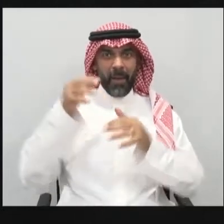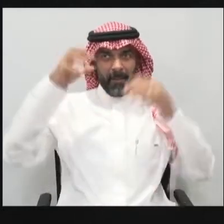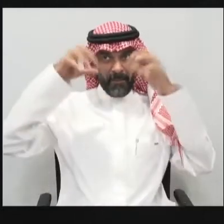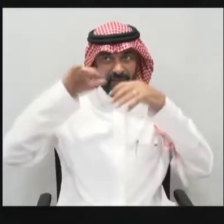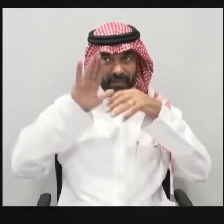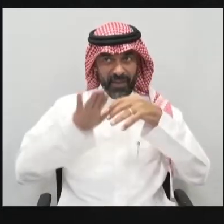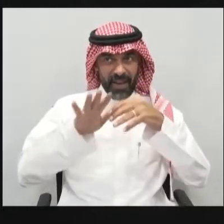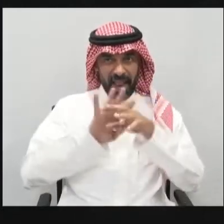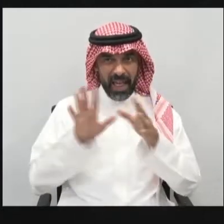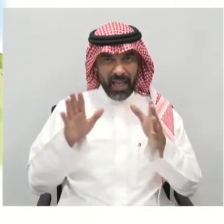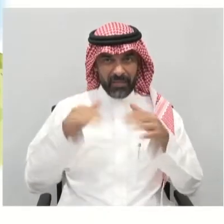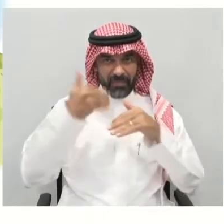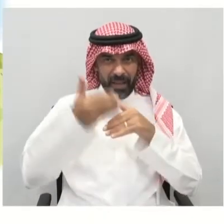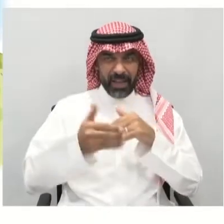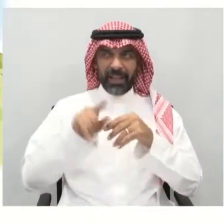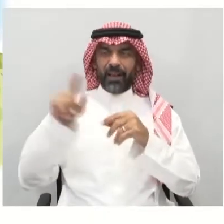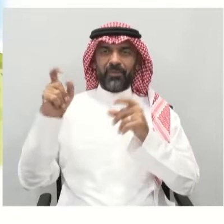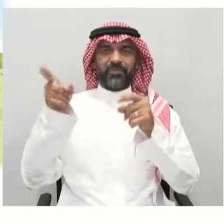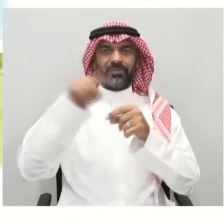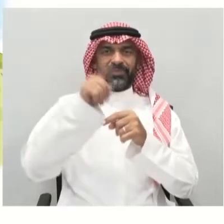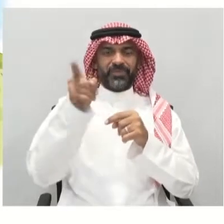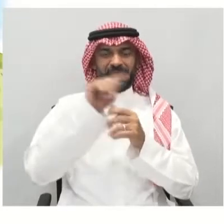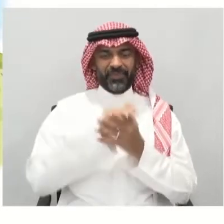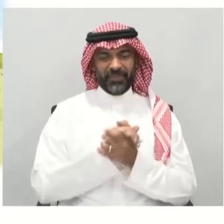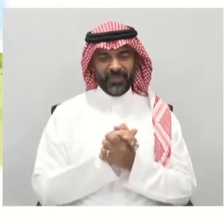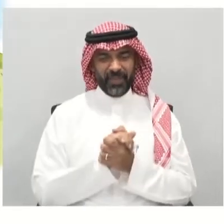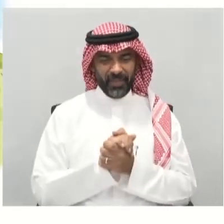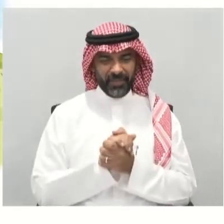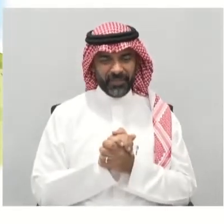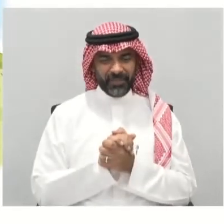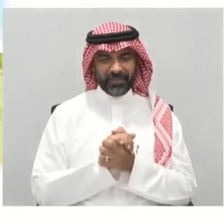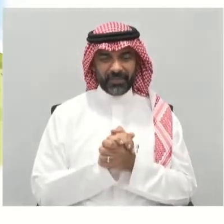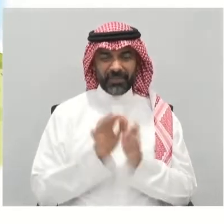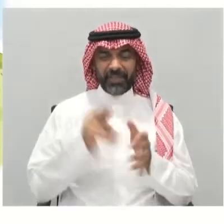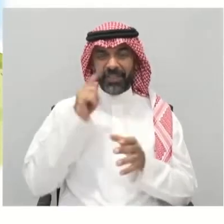sometimes. Also, weather might remind us of